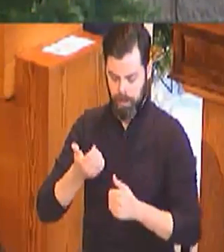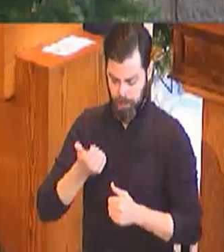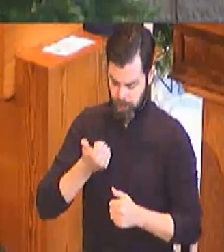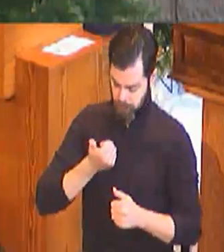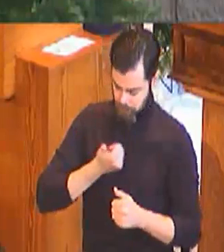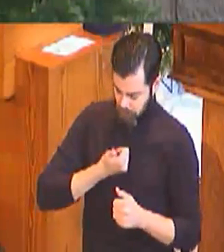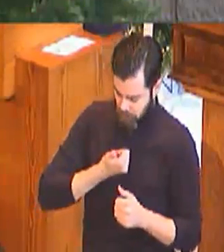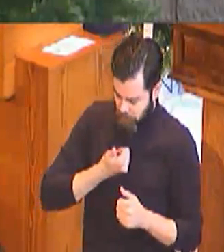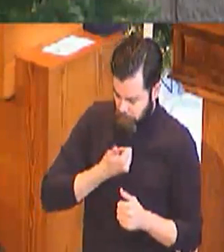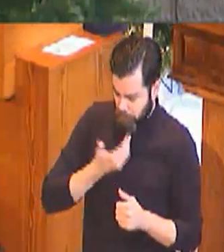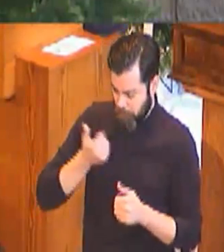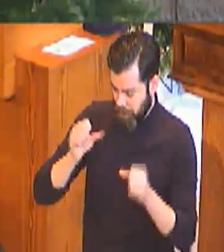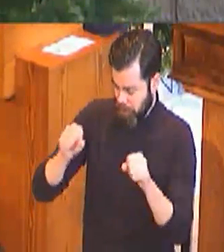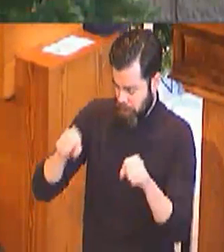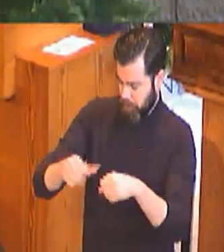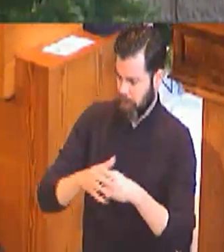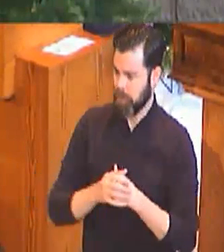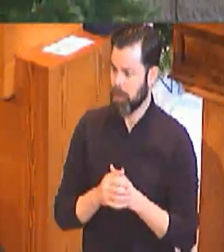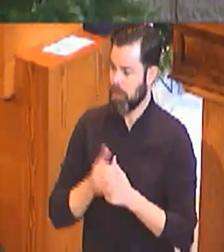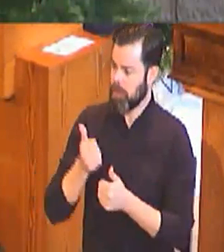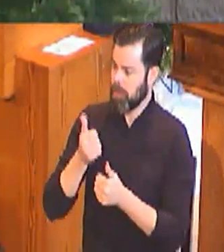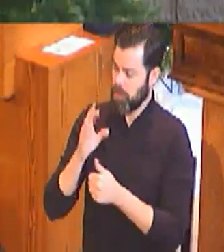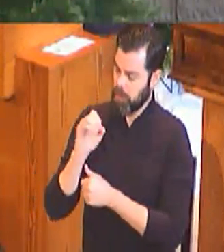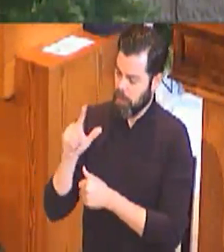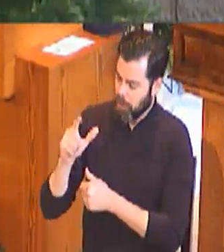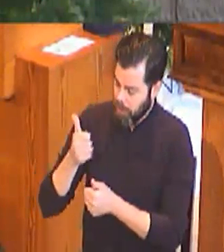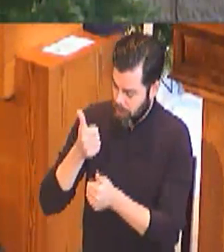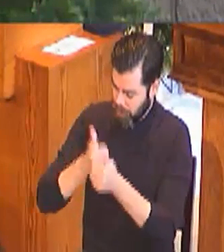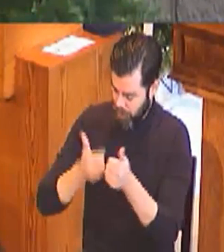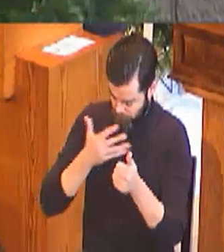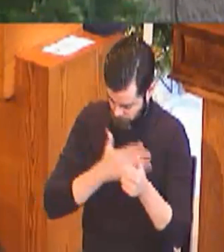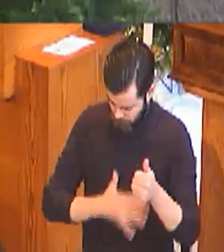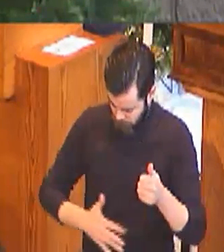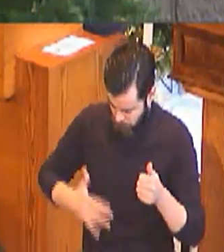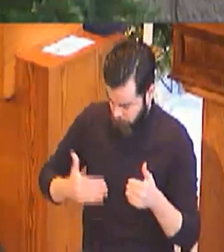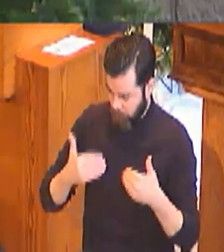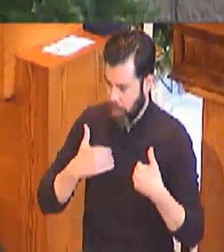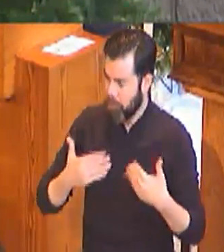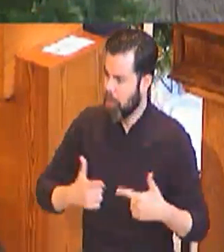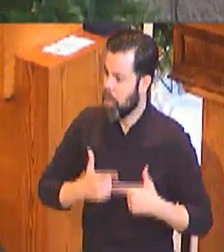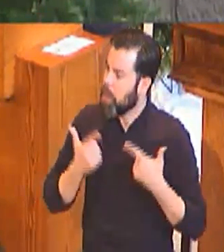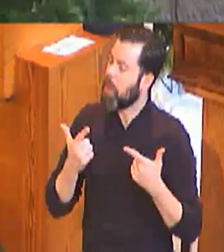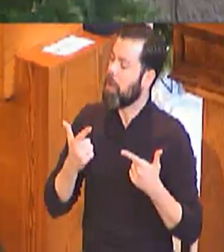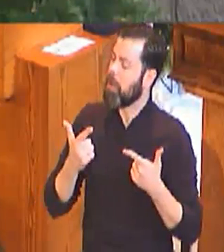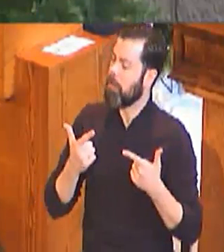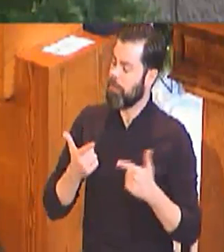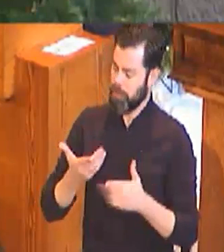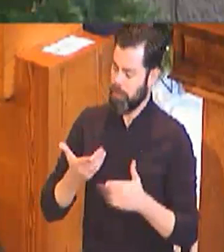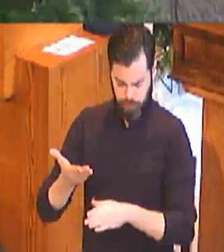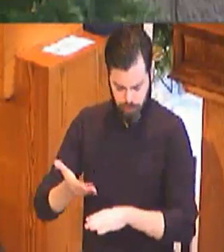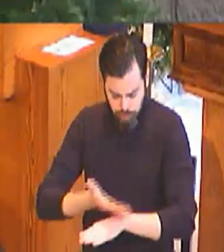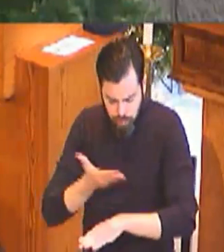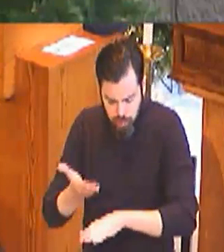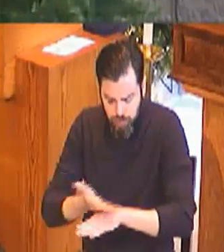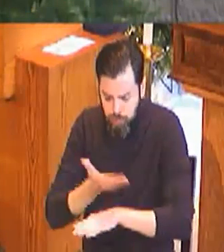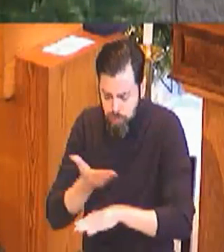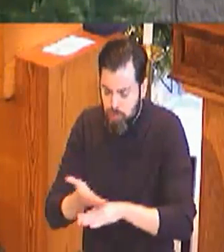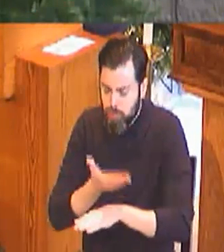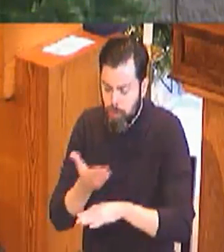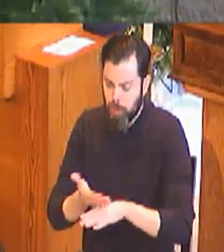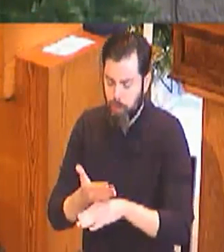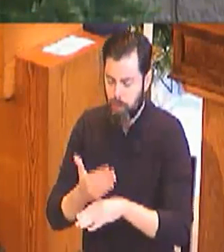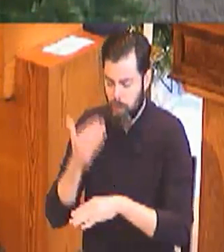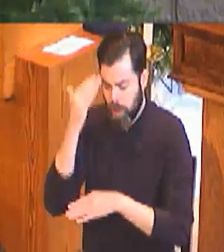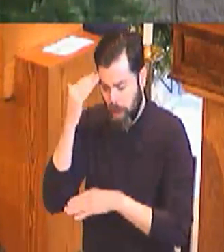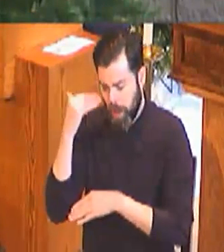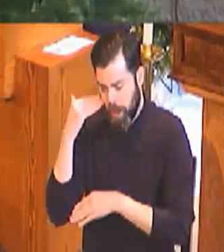Every cell is infused with life-creating properties. I am renewed and revitalized from head